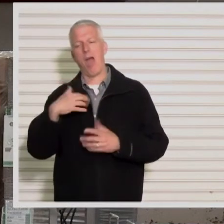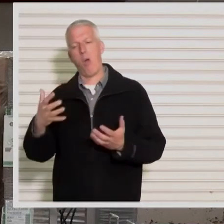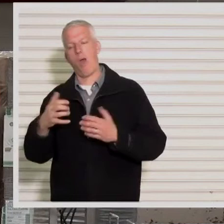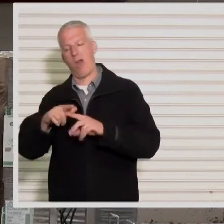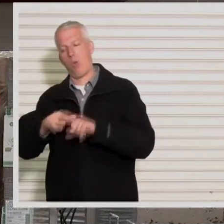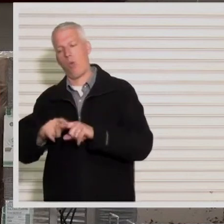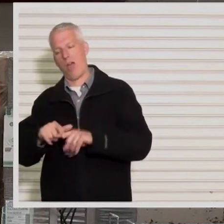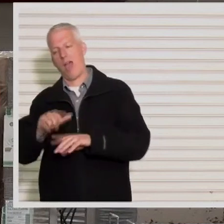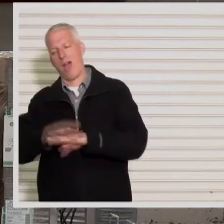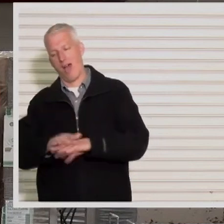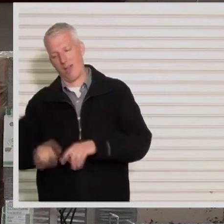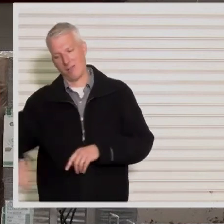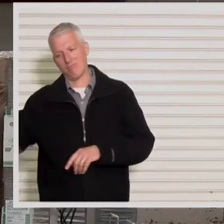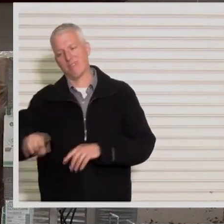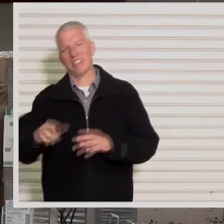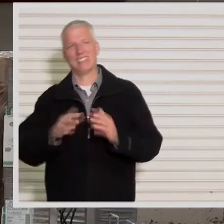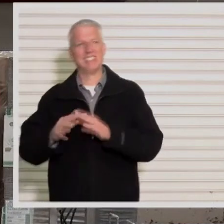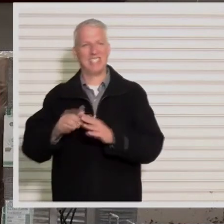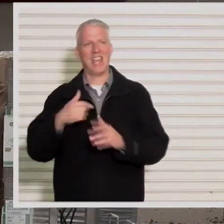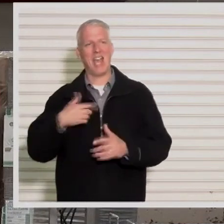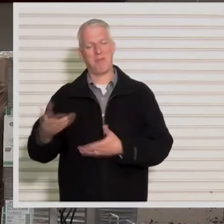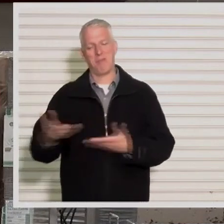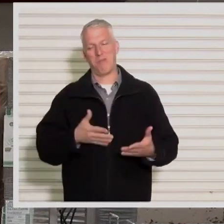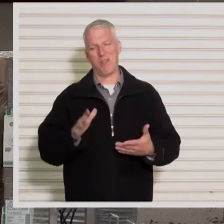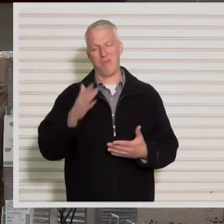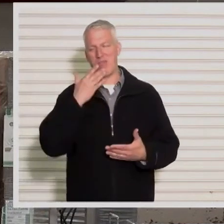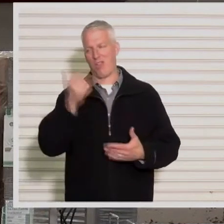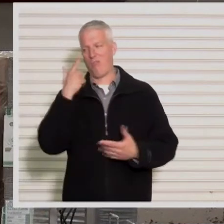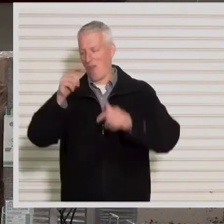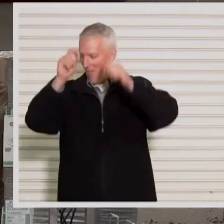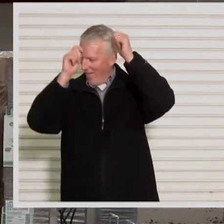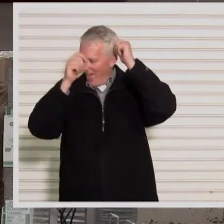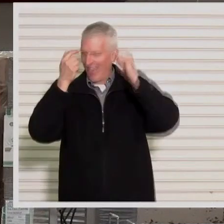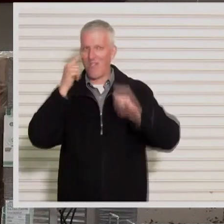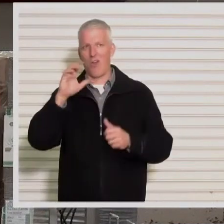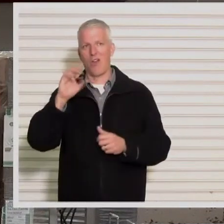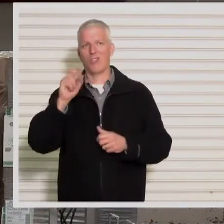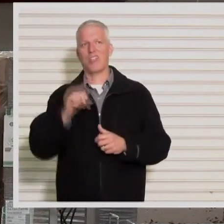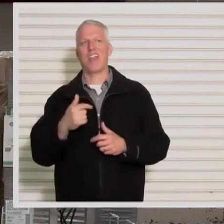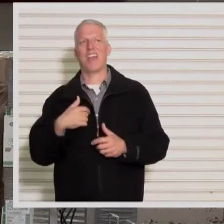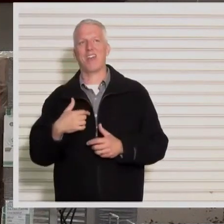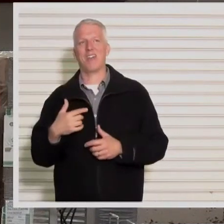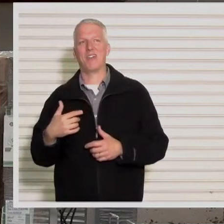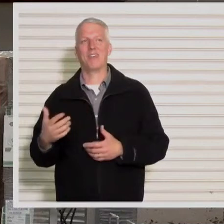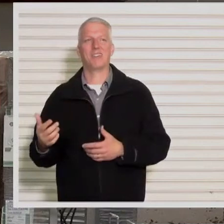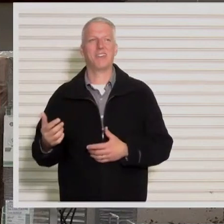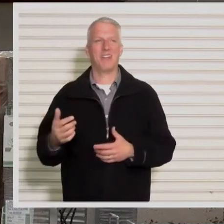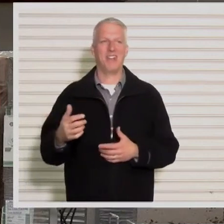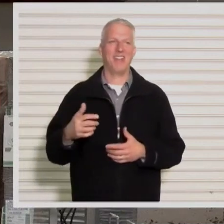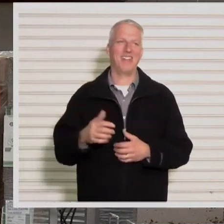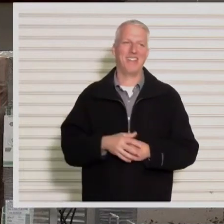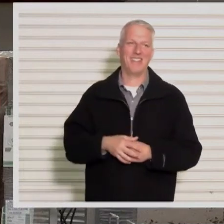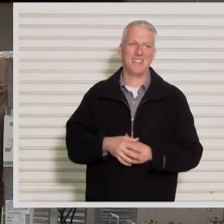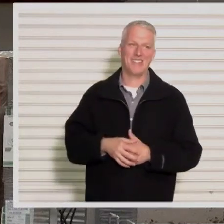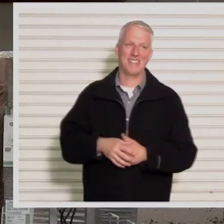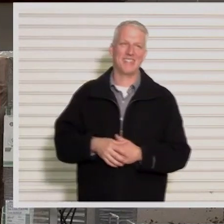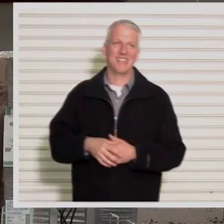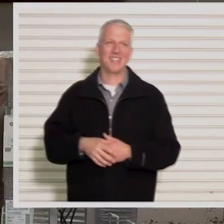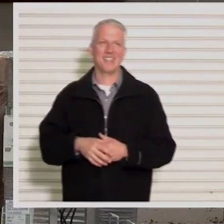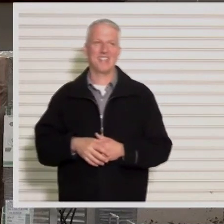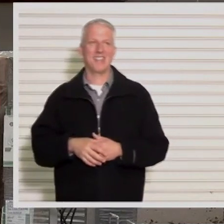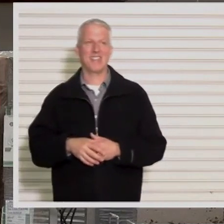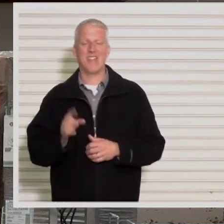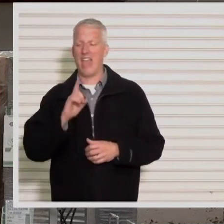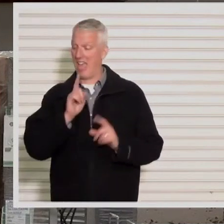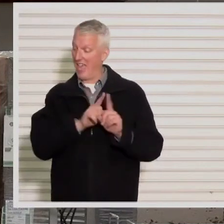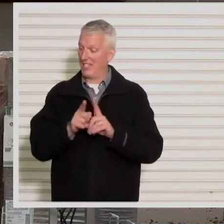way, for the hat, which I'm taking with me. Not just this, if I may, though, I may have to pay for it. As it